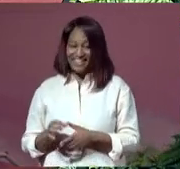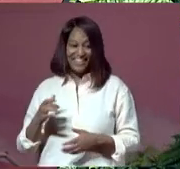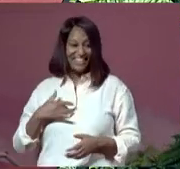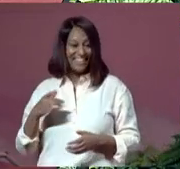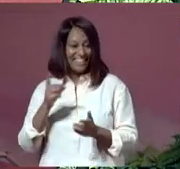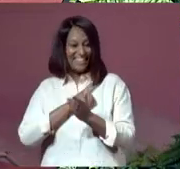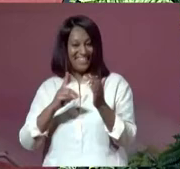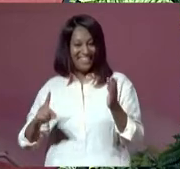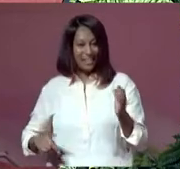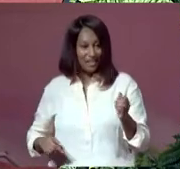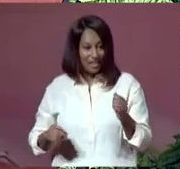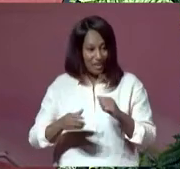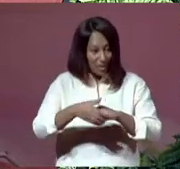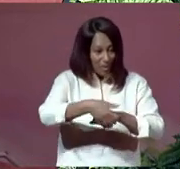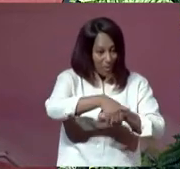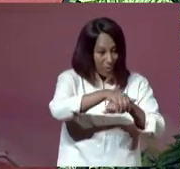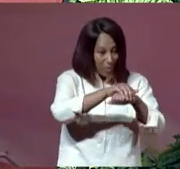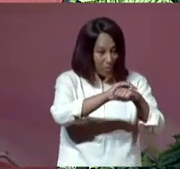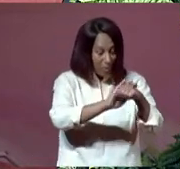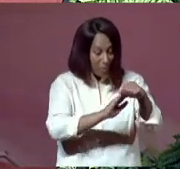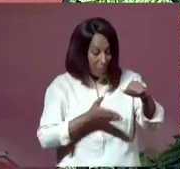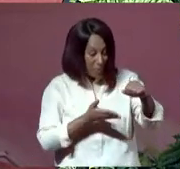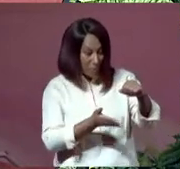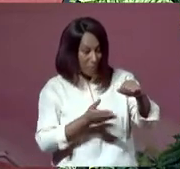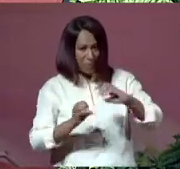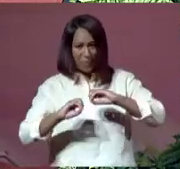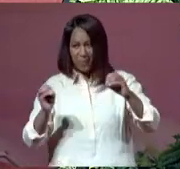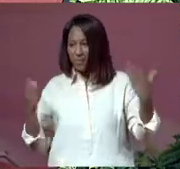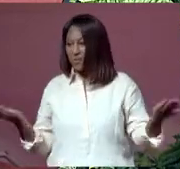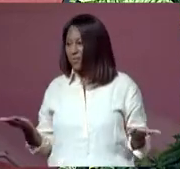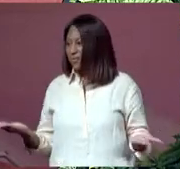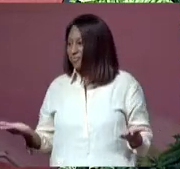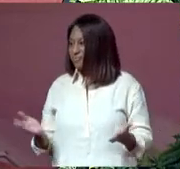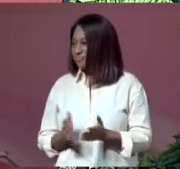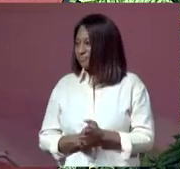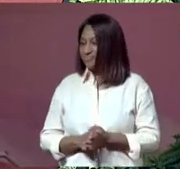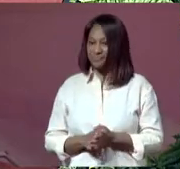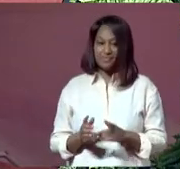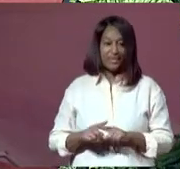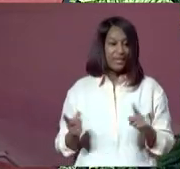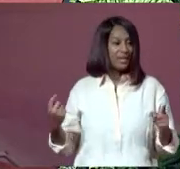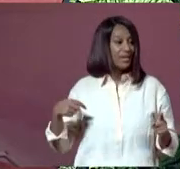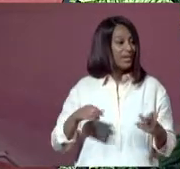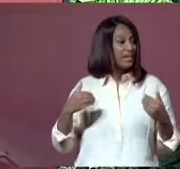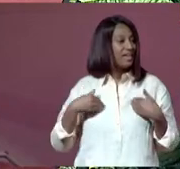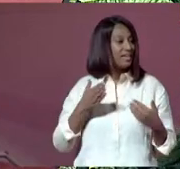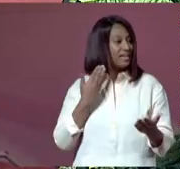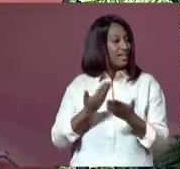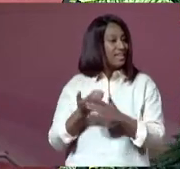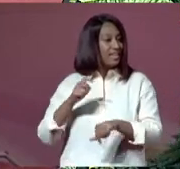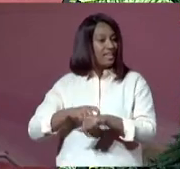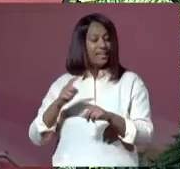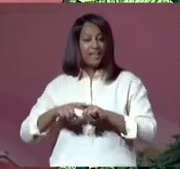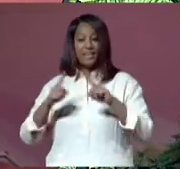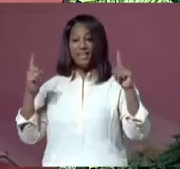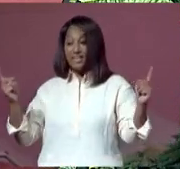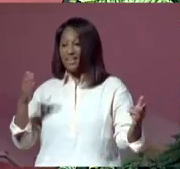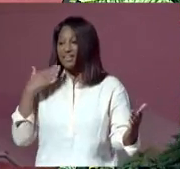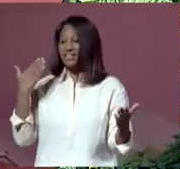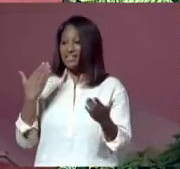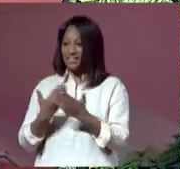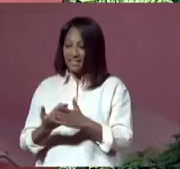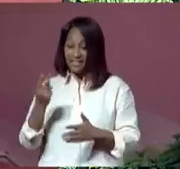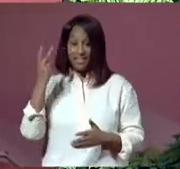like wasn't nobody in here. And we came in here and had a good time, but it's good